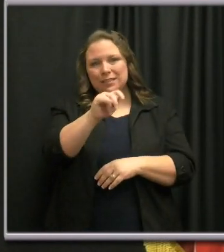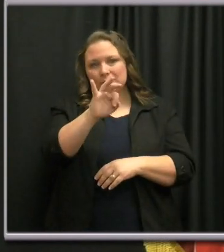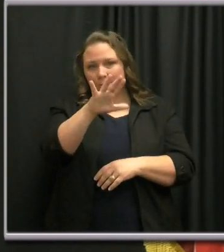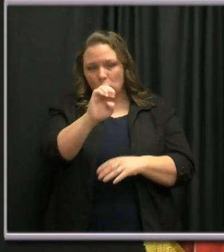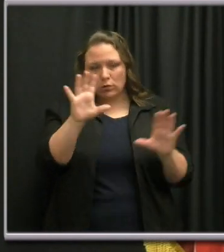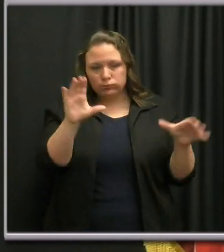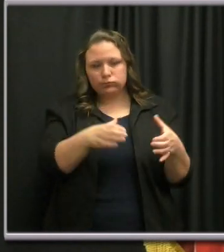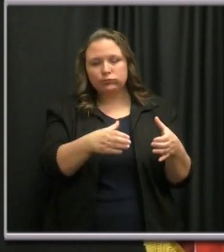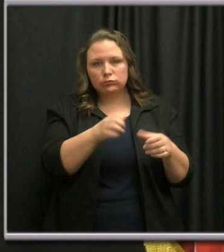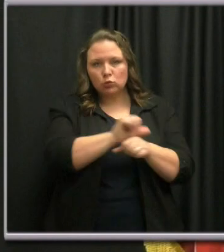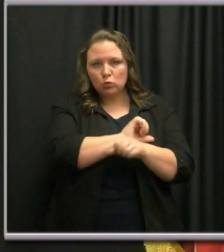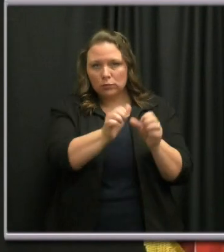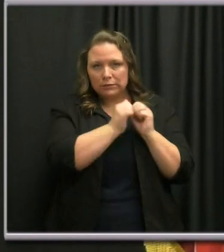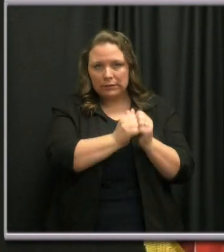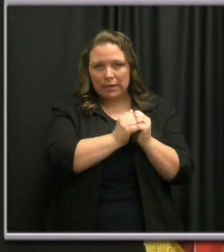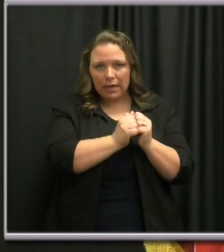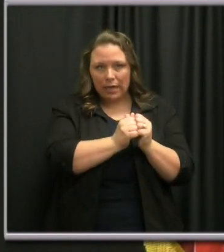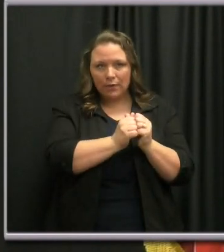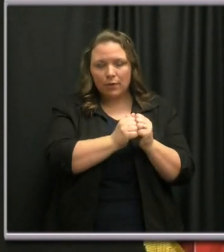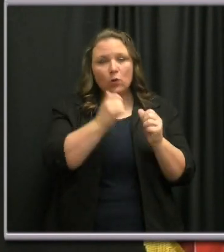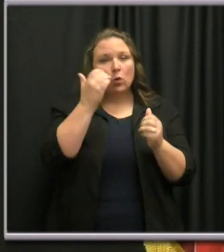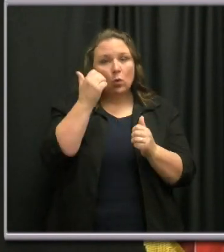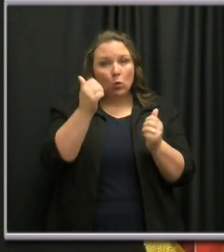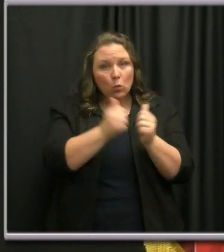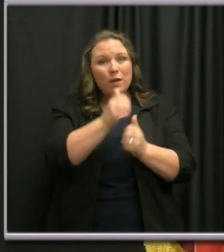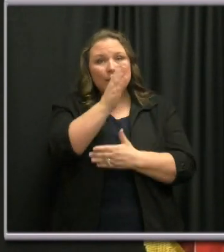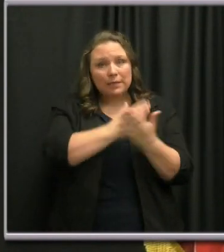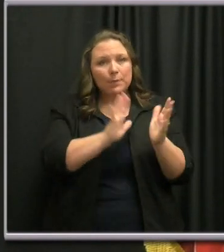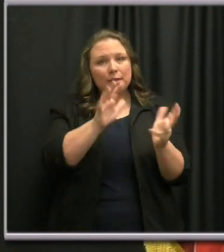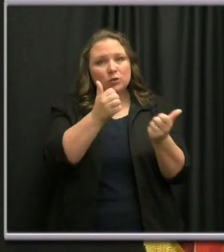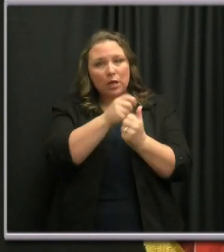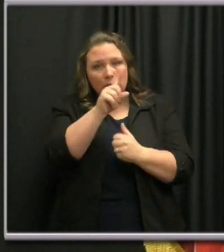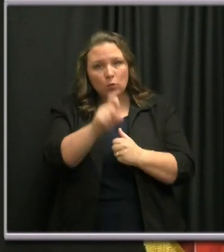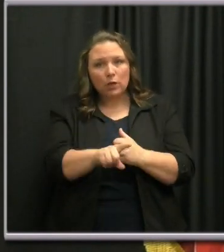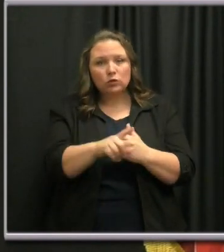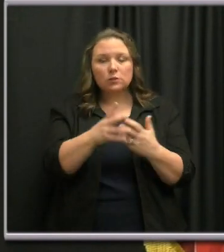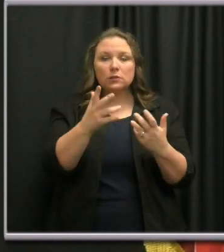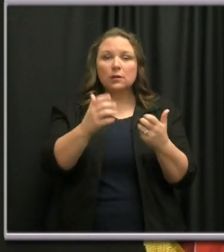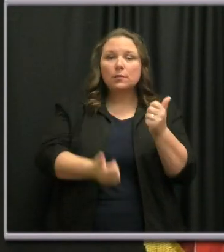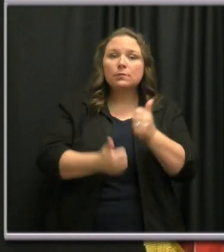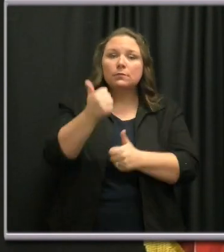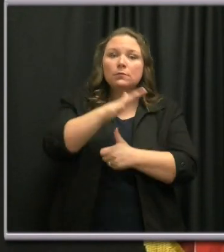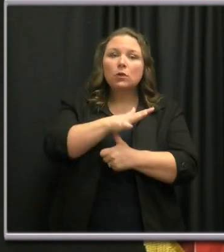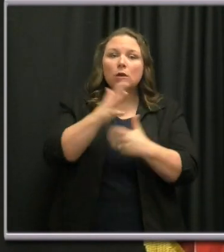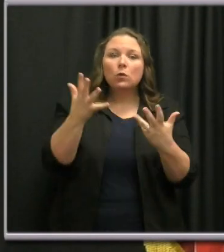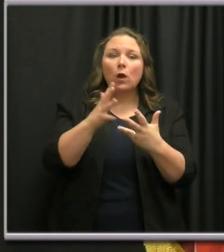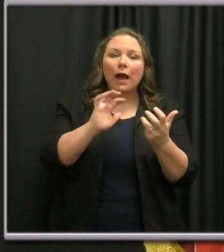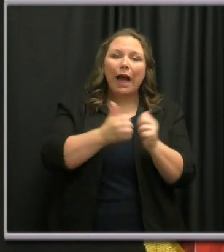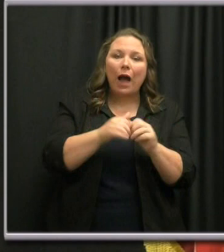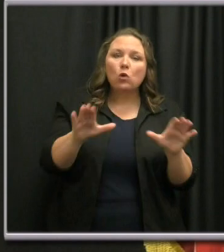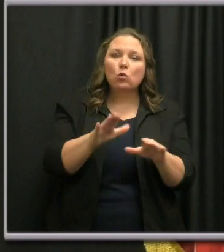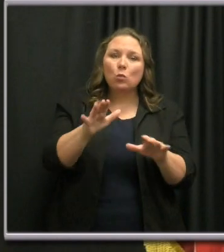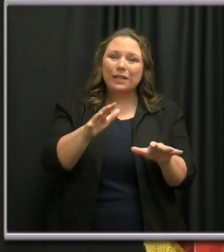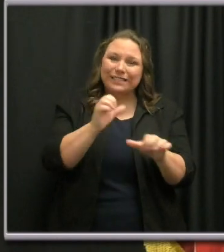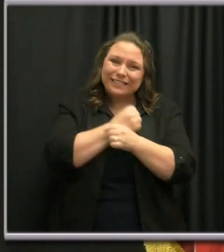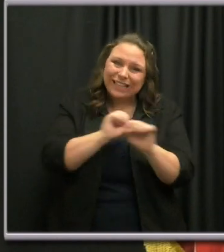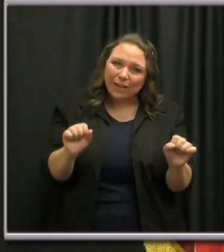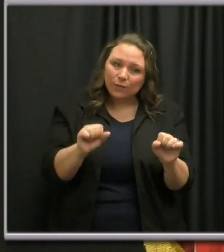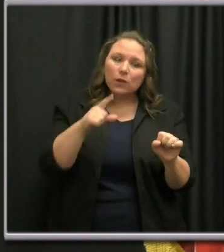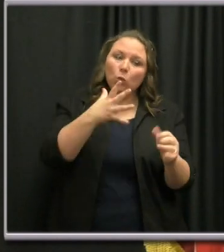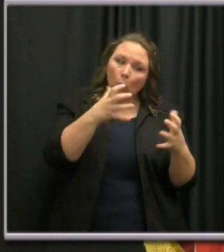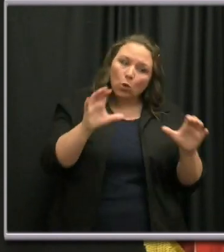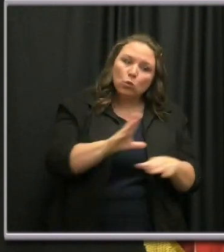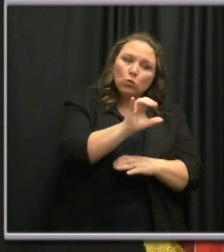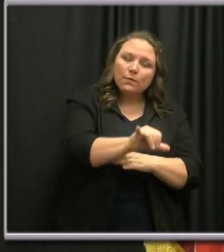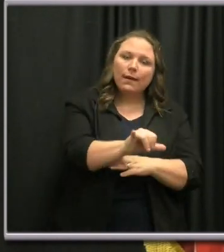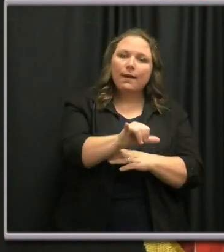on some of these challenging questions, which is how to do it safely. We want to do it. We need to do it. We need to do it as quickly as possible. How to do it safely.